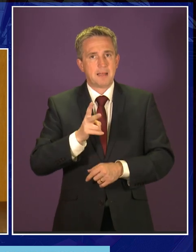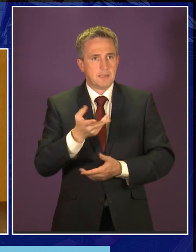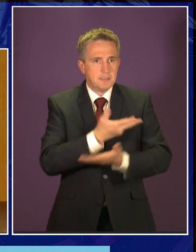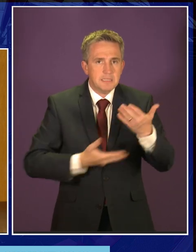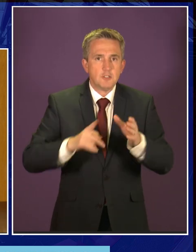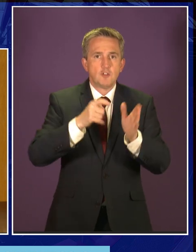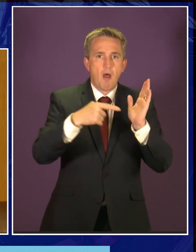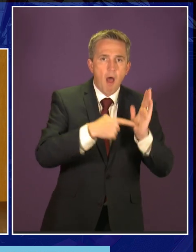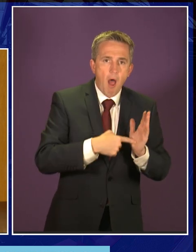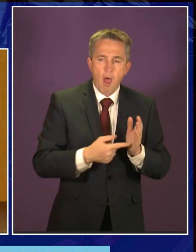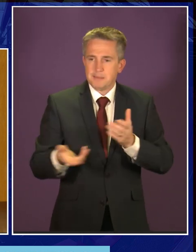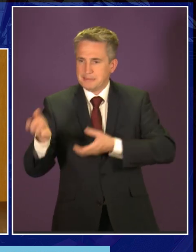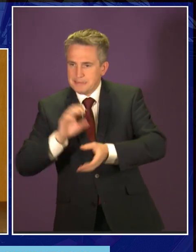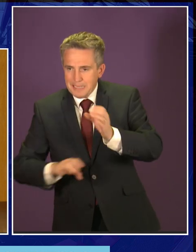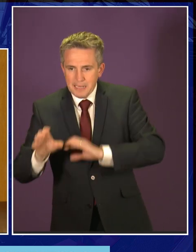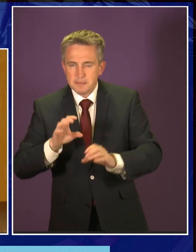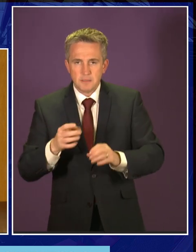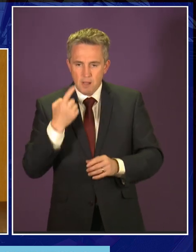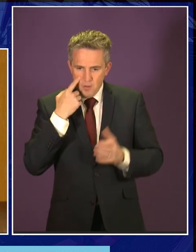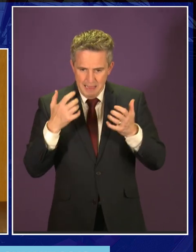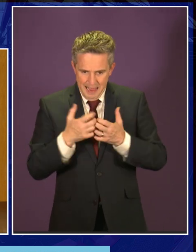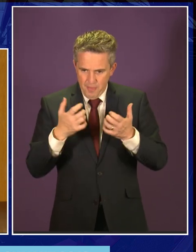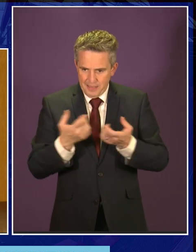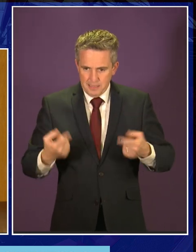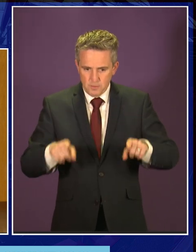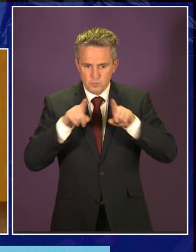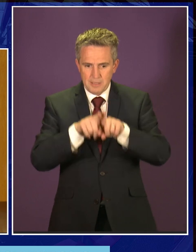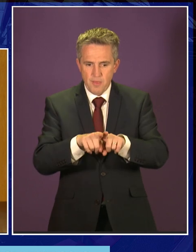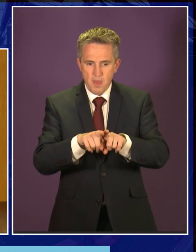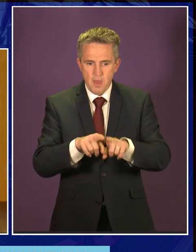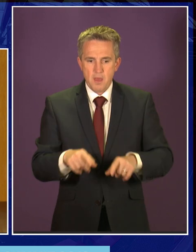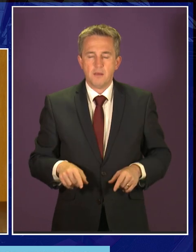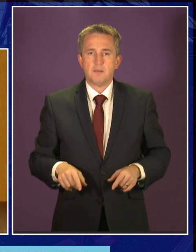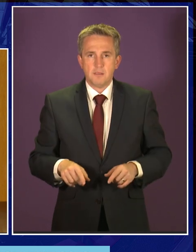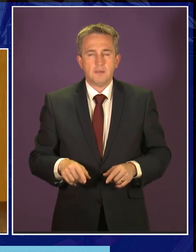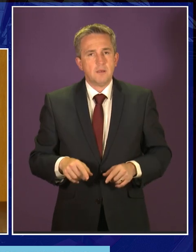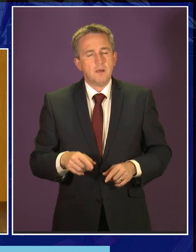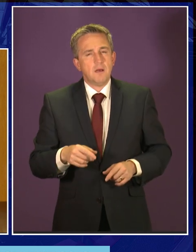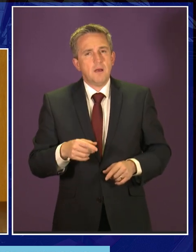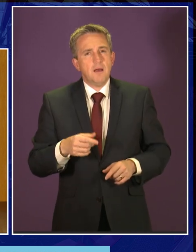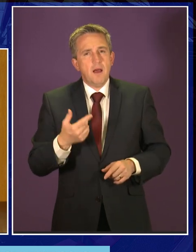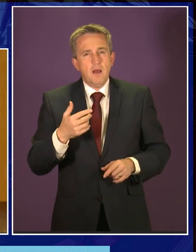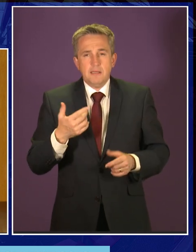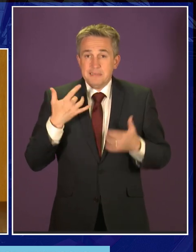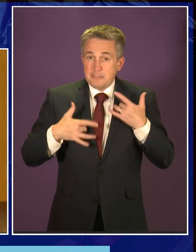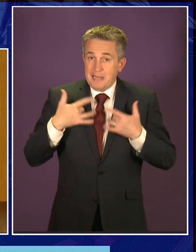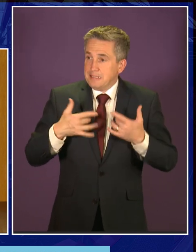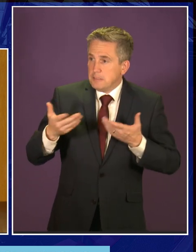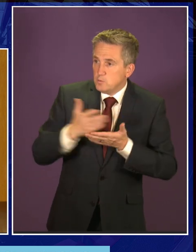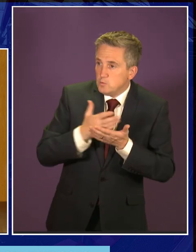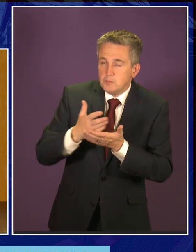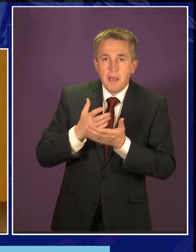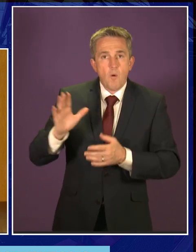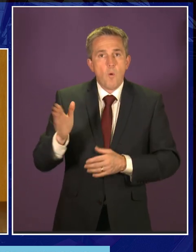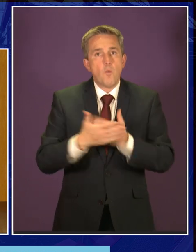to extend the exploration that was begun 2 years ago, and also to rejoice in the further advances in knowledge and practice that have